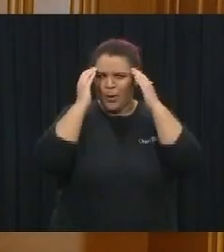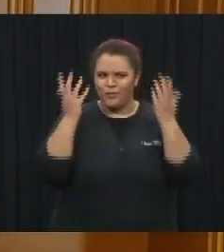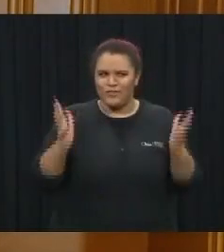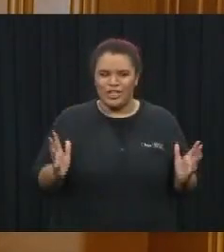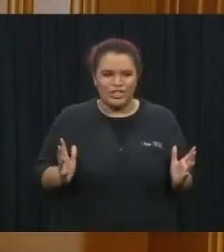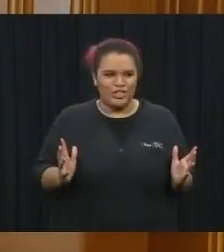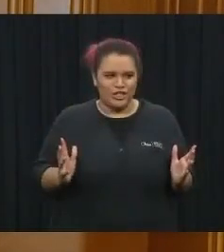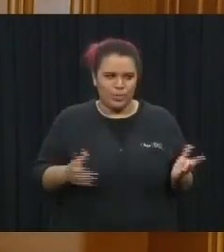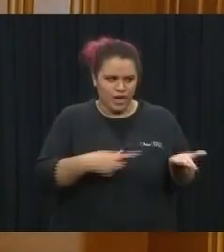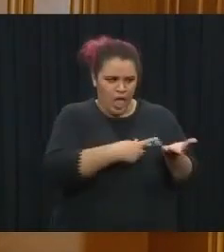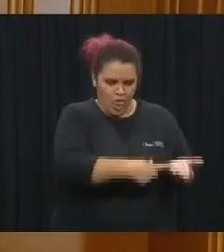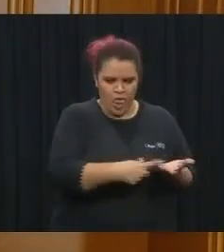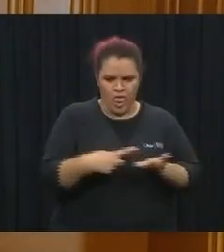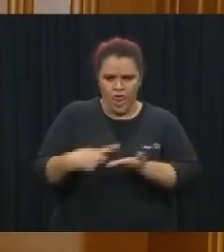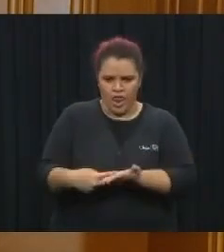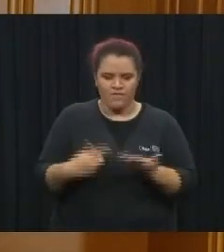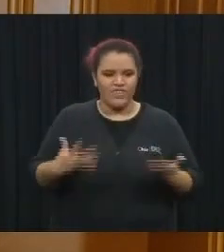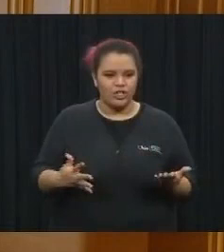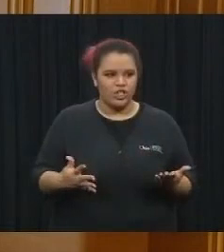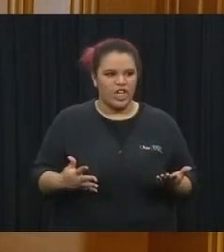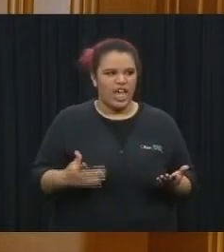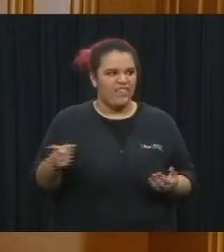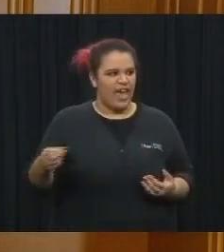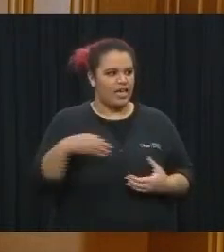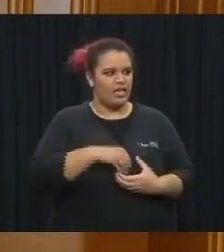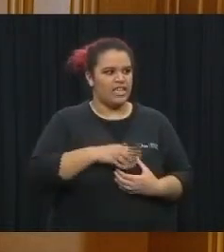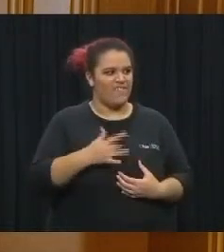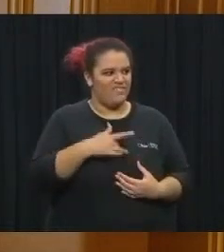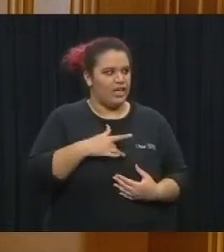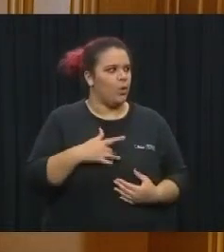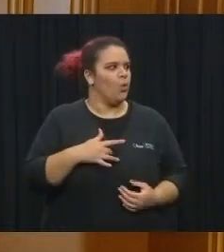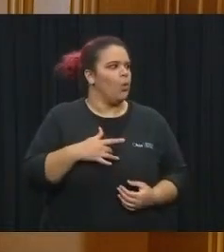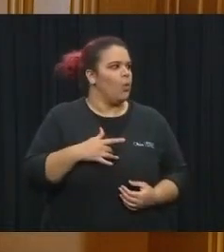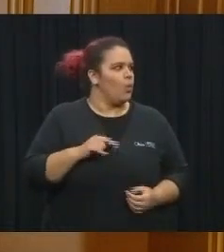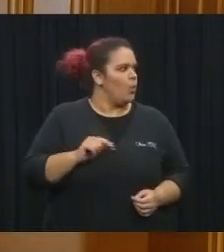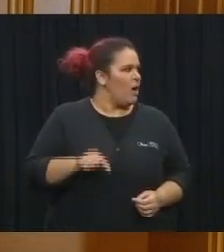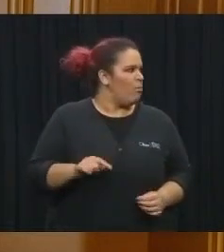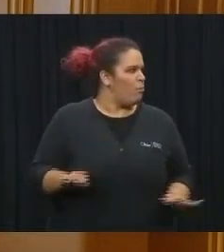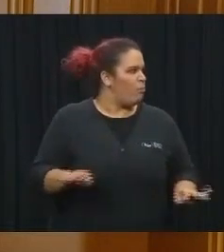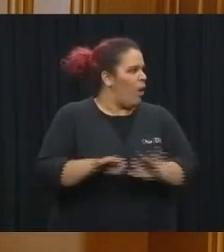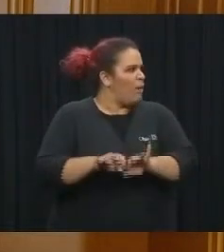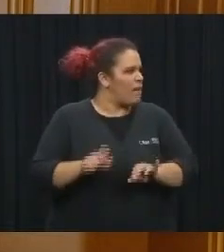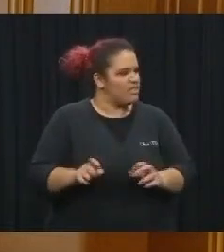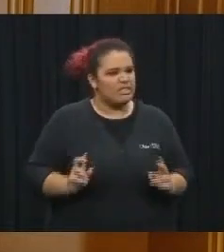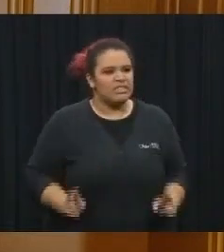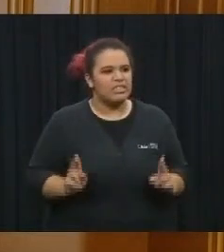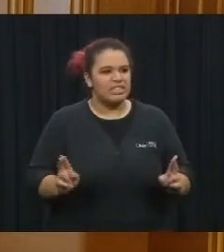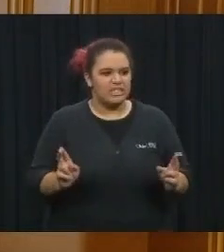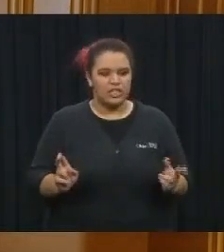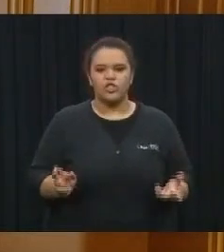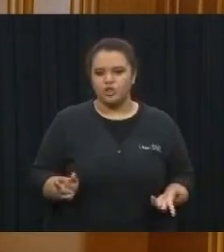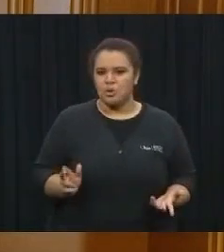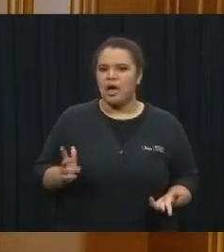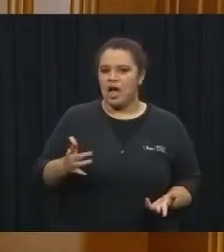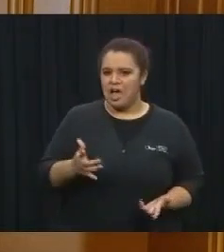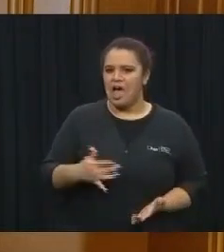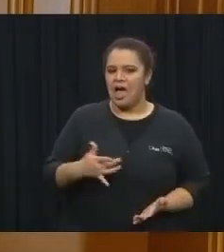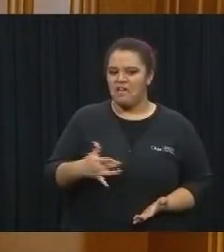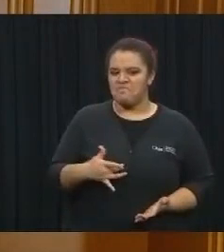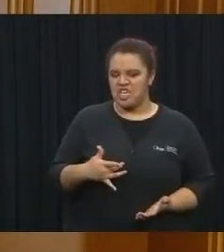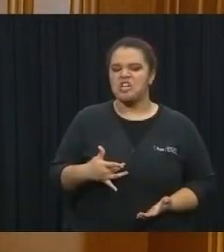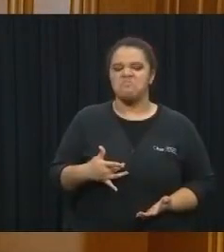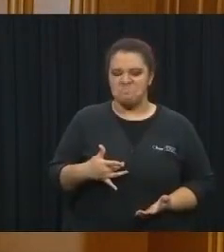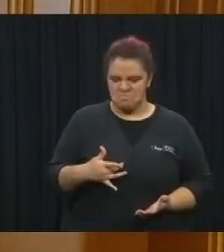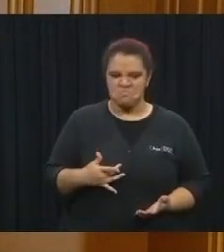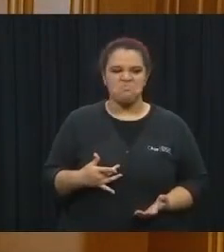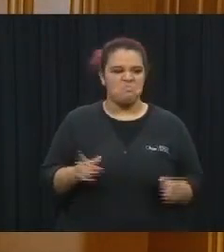I think they share my sense of urgency. I know they share my sense of urgency. And I'm sure that they're going to move this week. That's exactly what they indicated